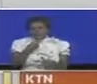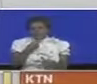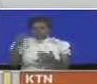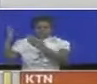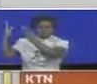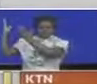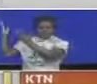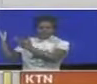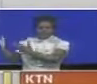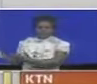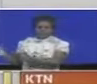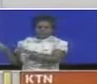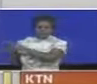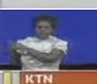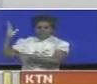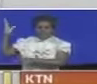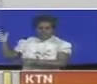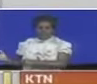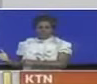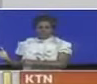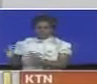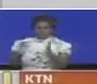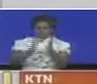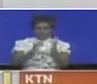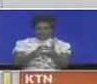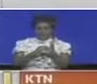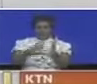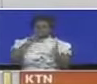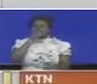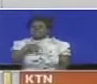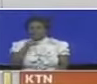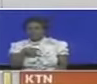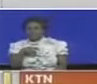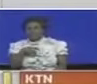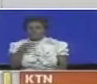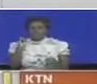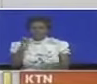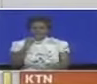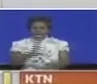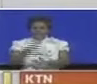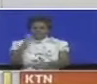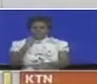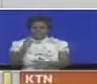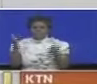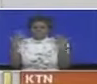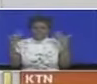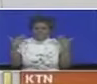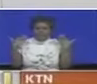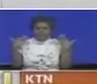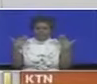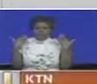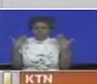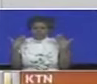kaunti ya Kirinyaga, Kiambu, Machakos, Kitui, Embu, kaunti ya Meru, kaunti ya